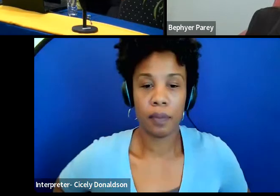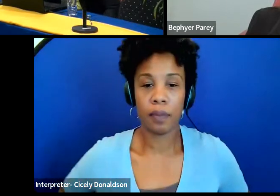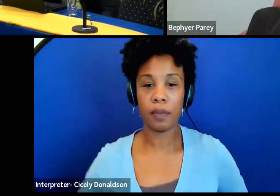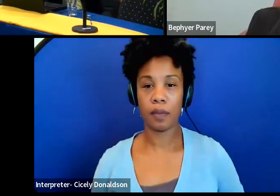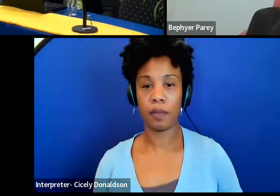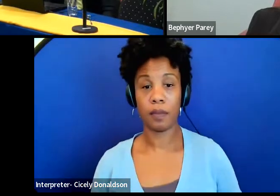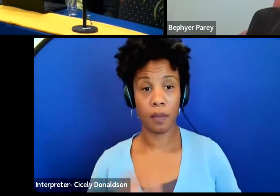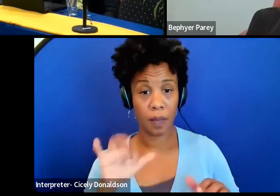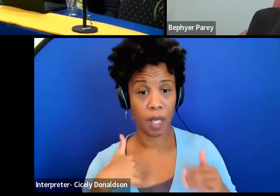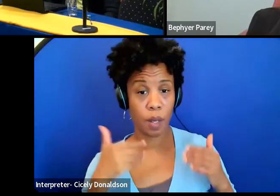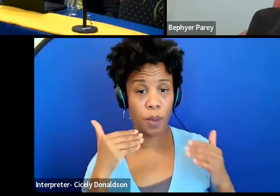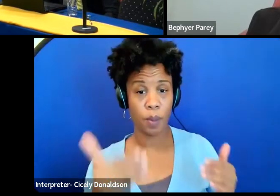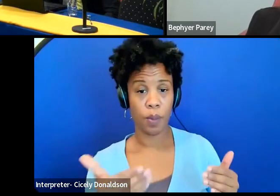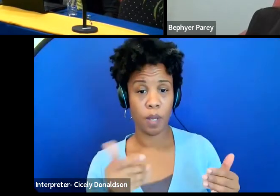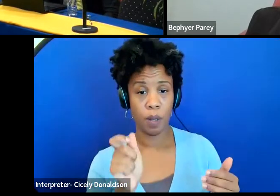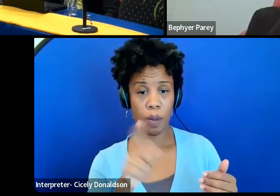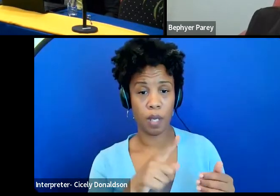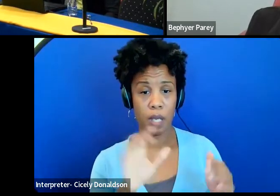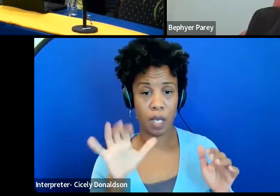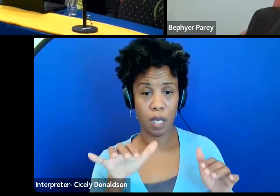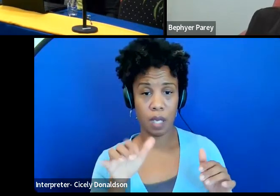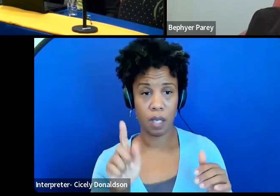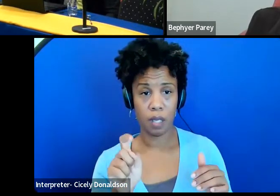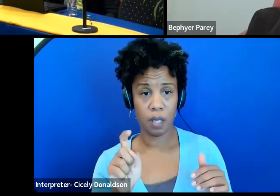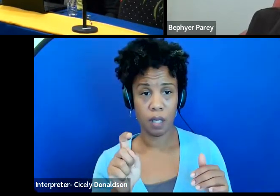Can I go ahead, please?